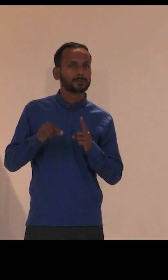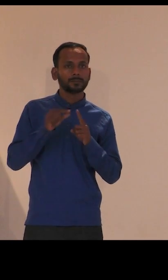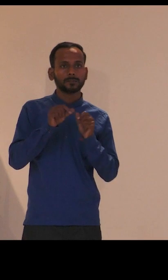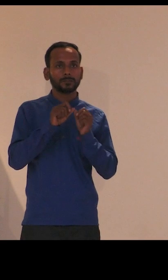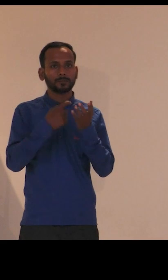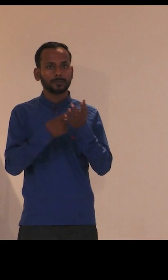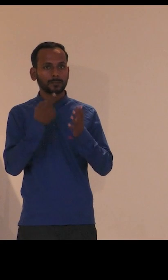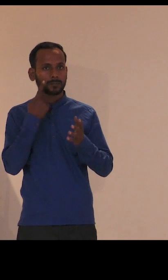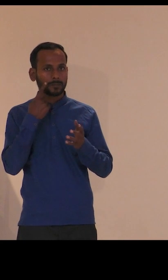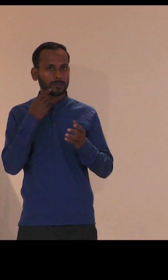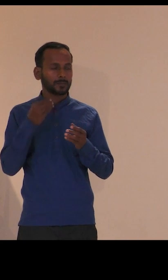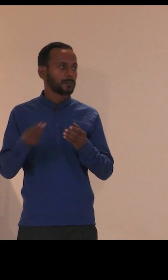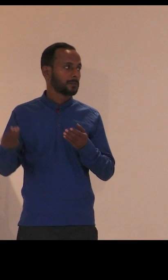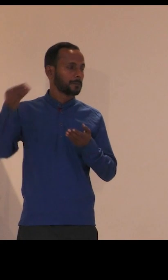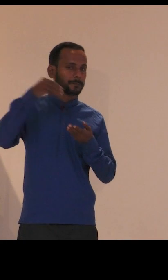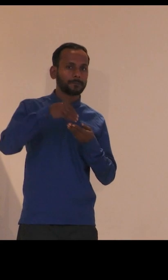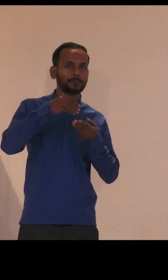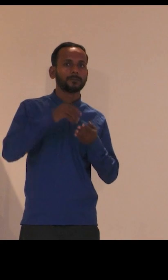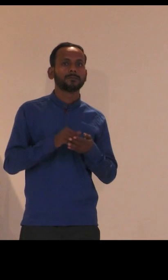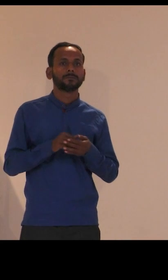into being.